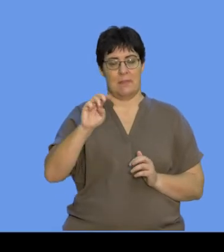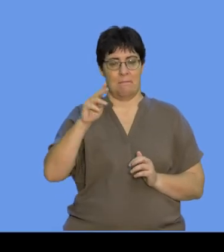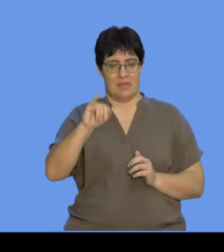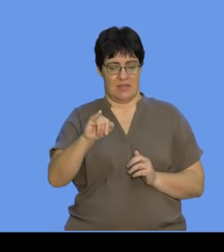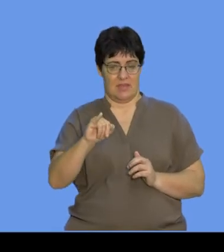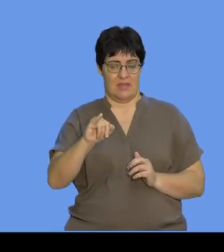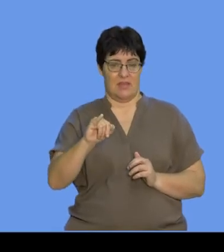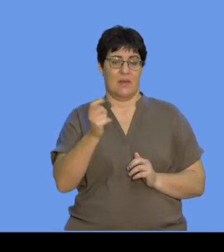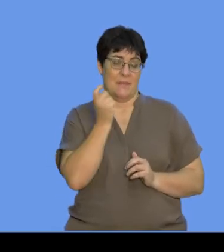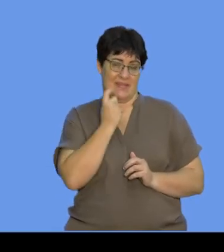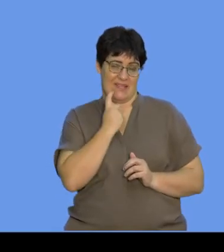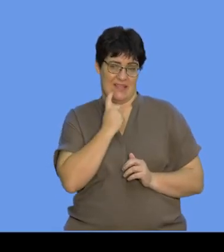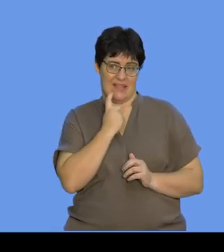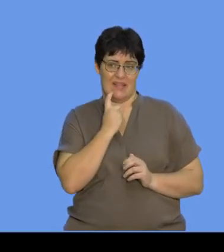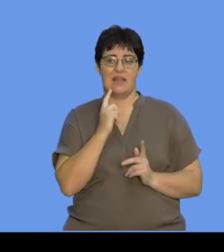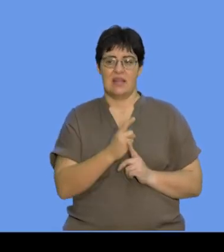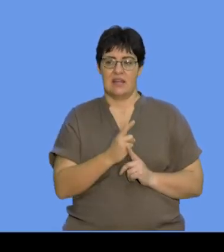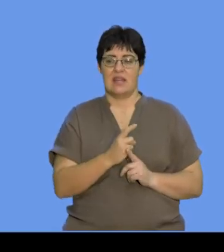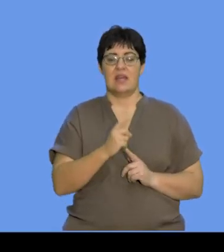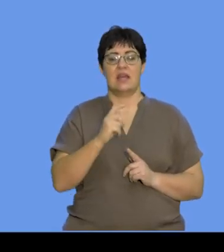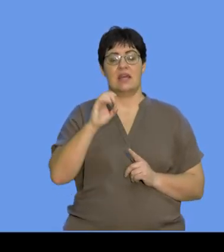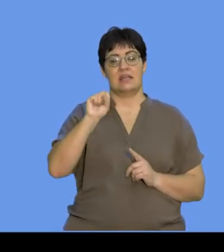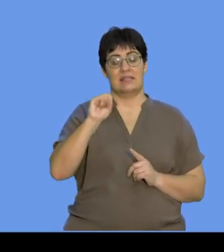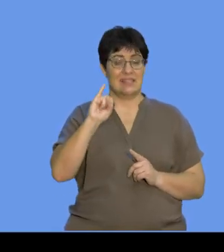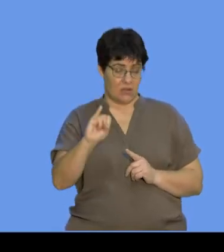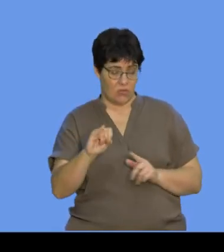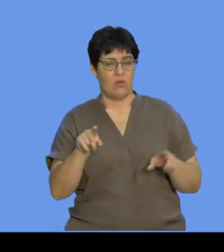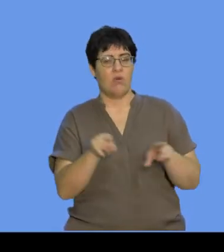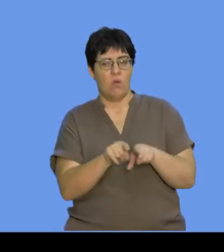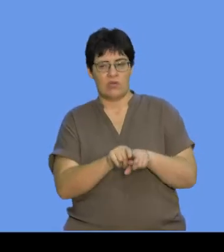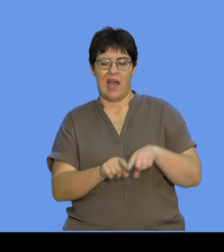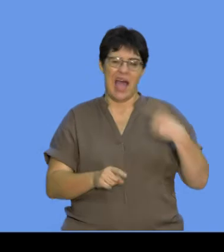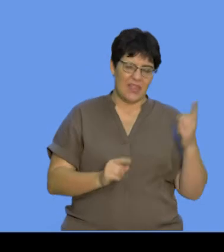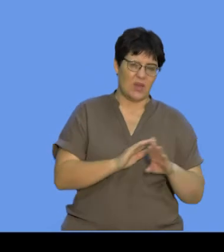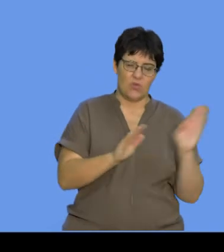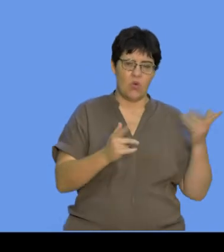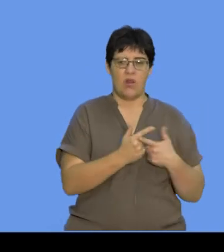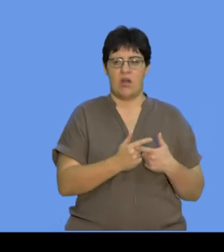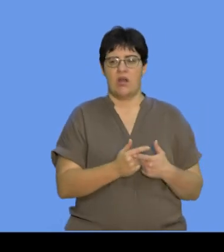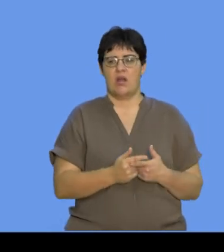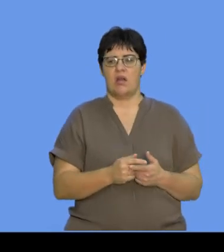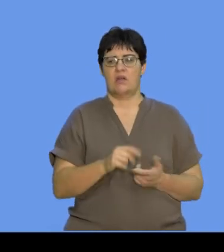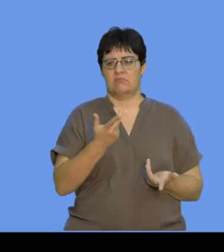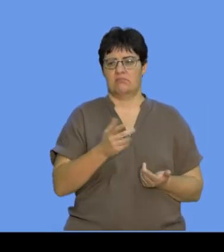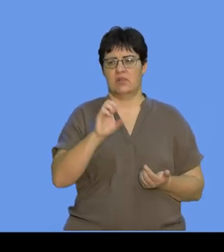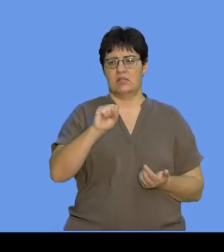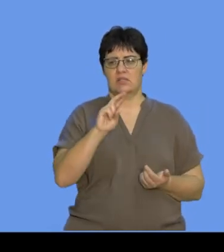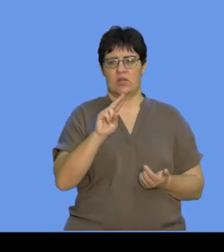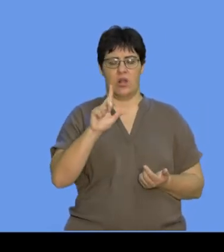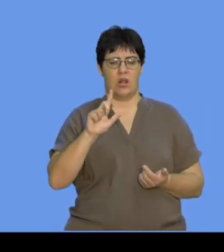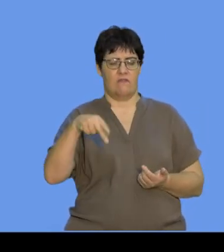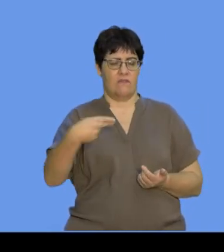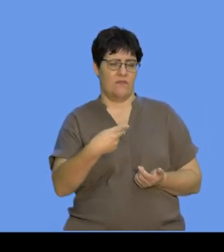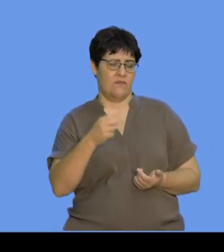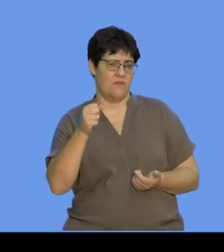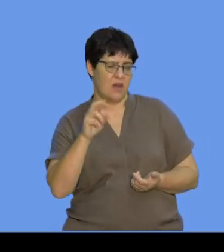semi-metals, which is silicon, and also we've got other non-metals like sulfur and chlorine. What's so